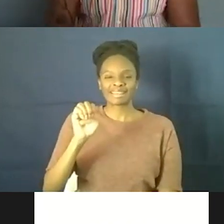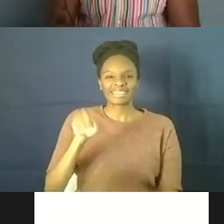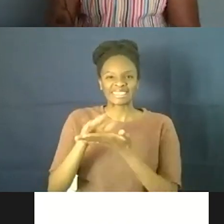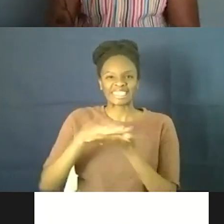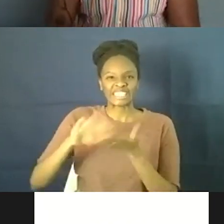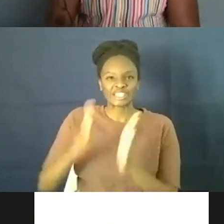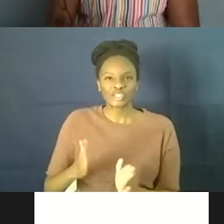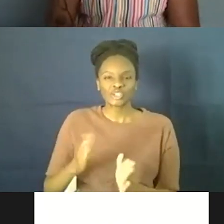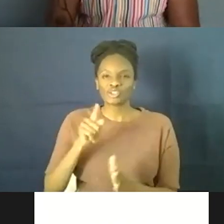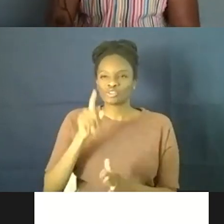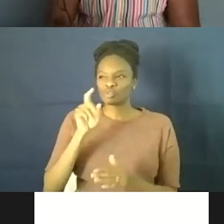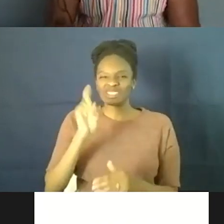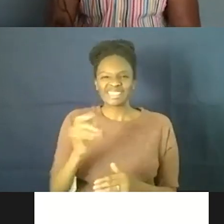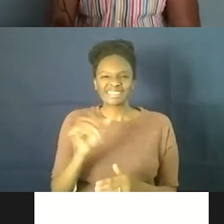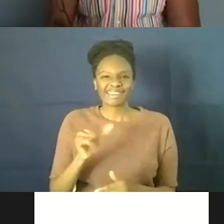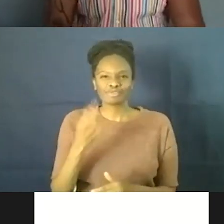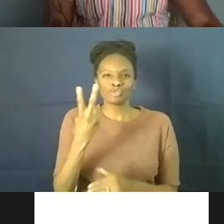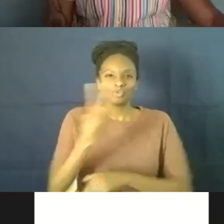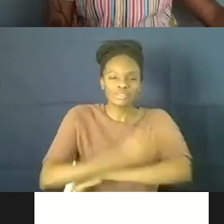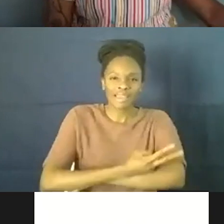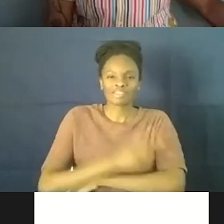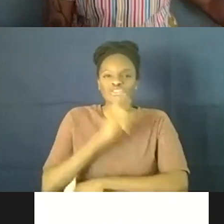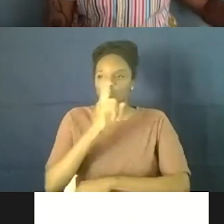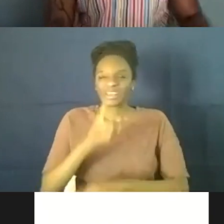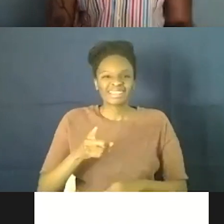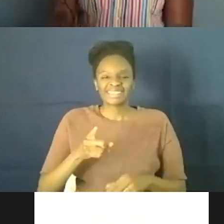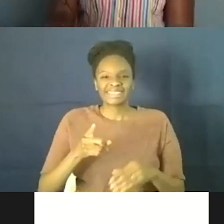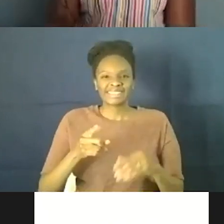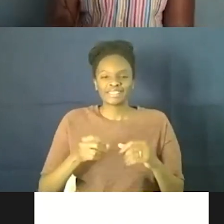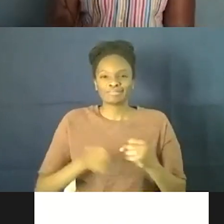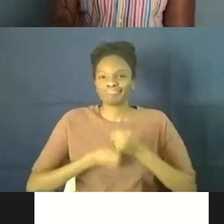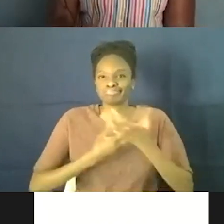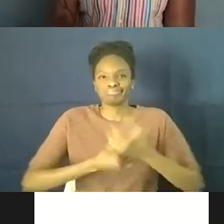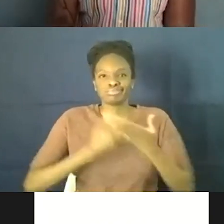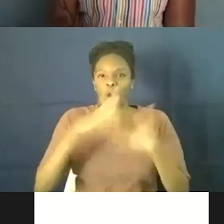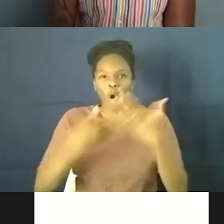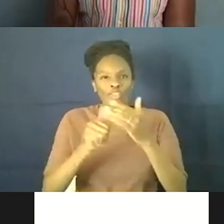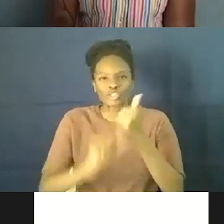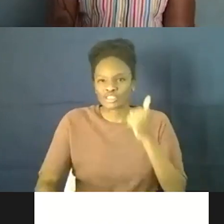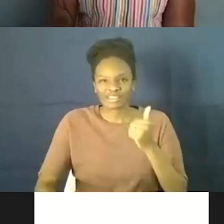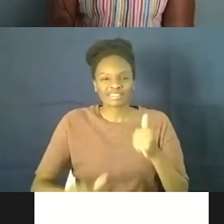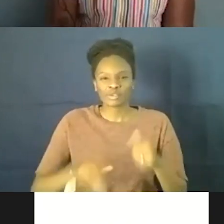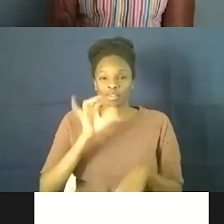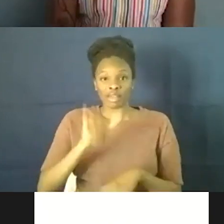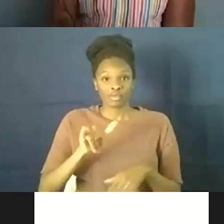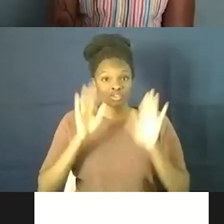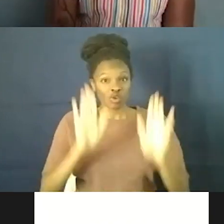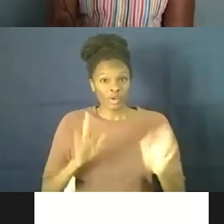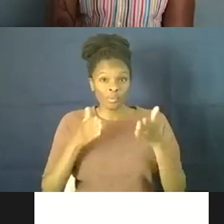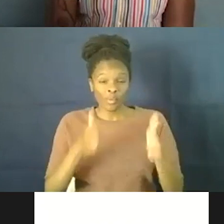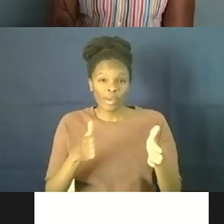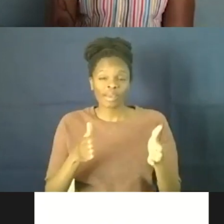of like get out all the shit so that, you know, and it was a really good way of sort of honing in on what